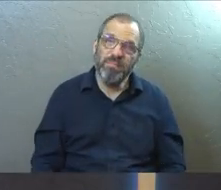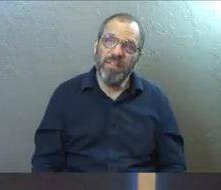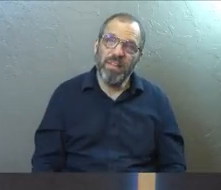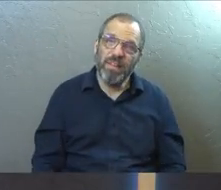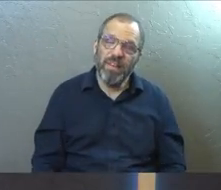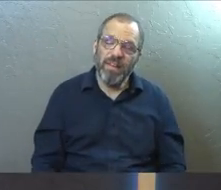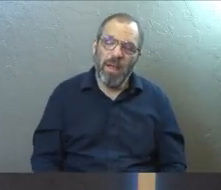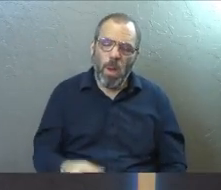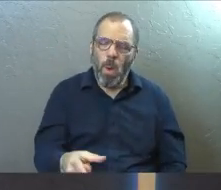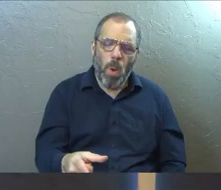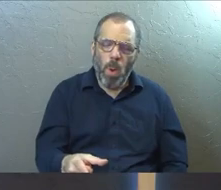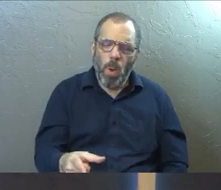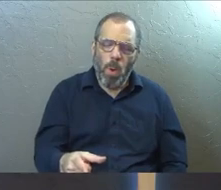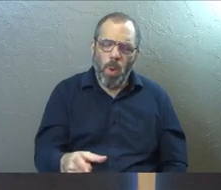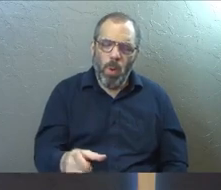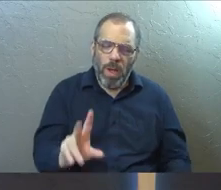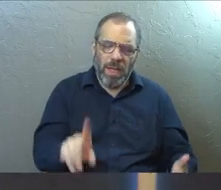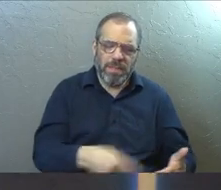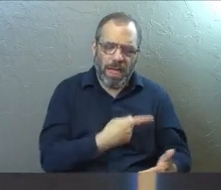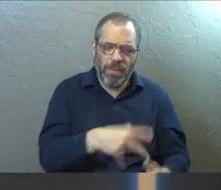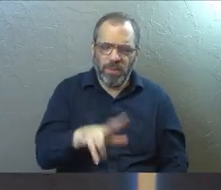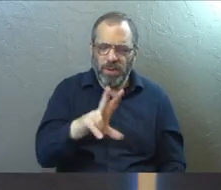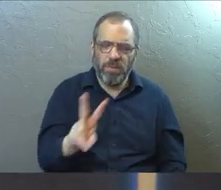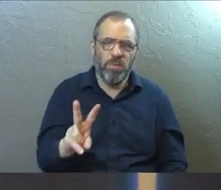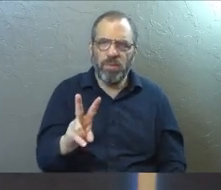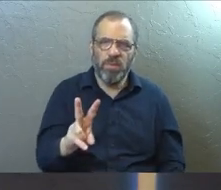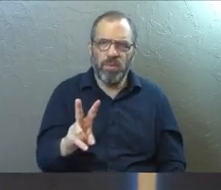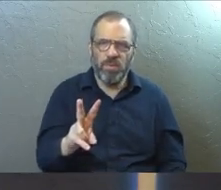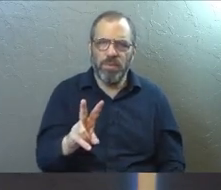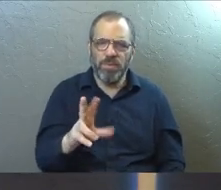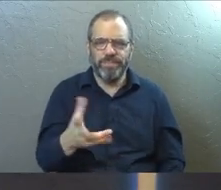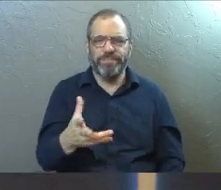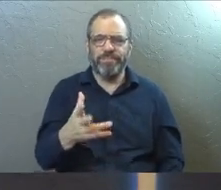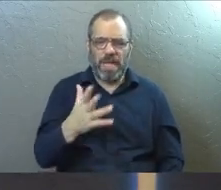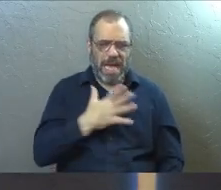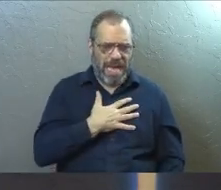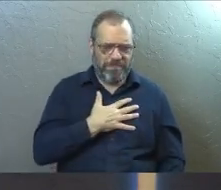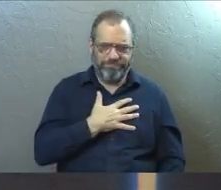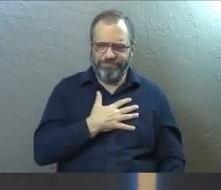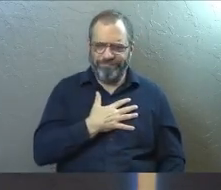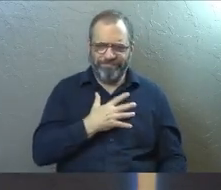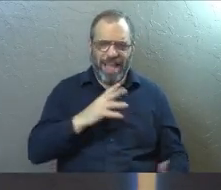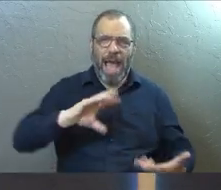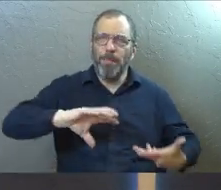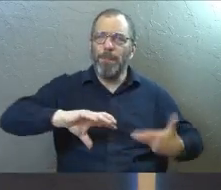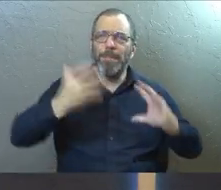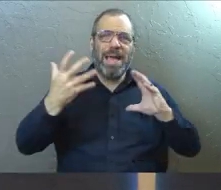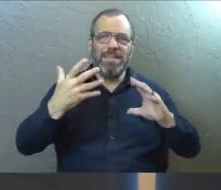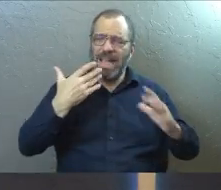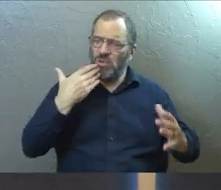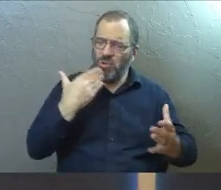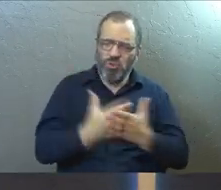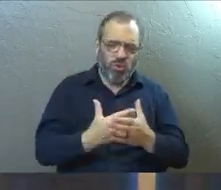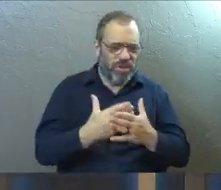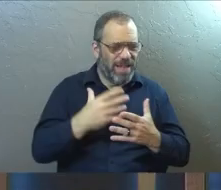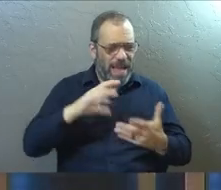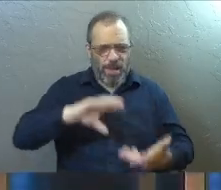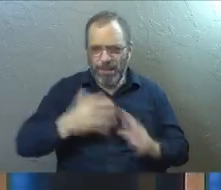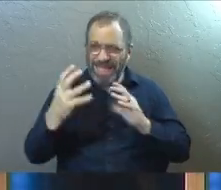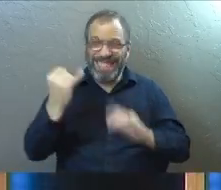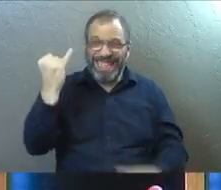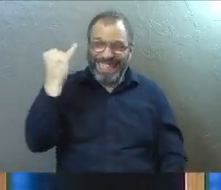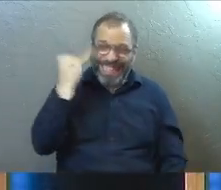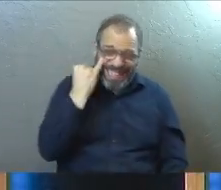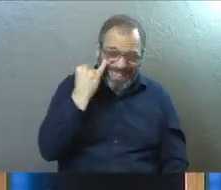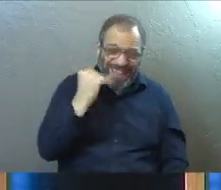It's just such a beautiful picture of where we're called to be. It's this middle ground. Yes, right? I'm a mess. And it's good to recognize that I'm a mess, because if